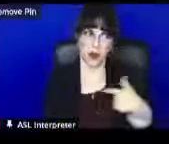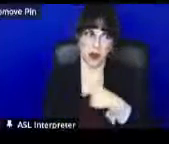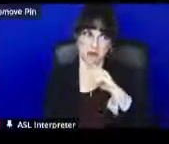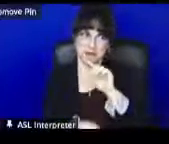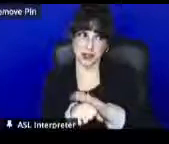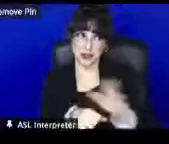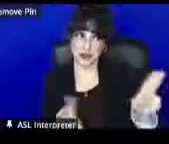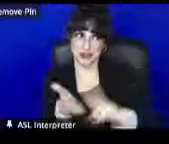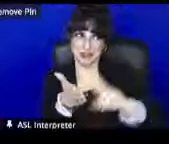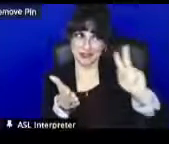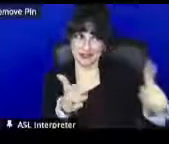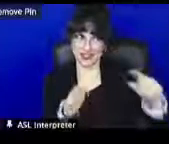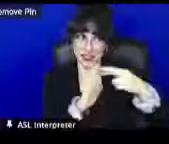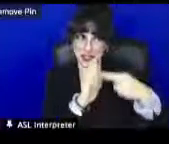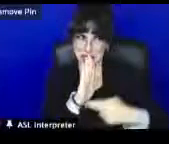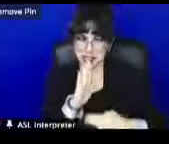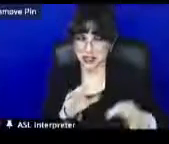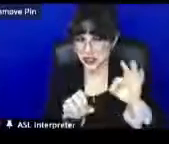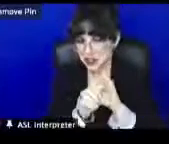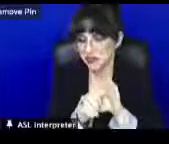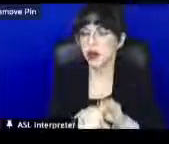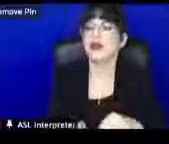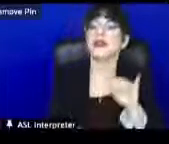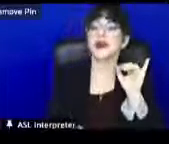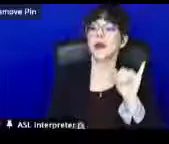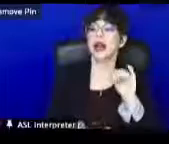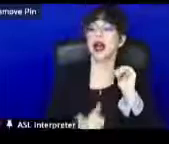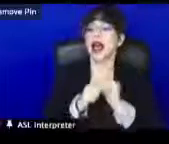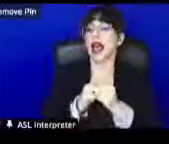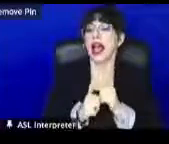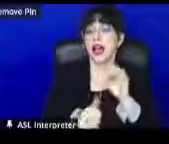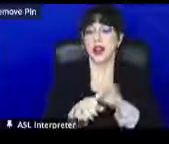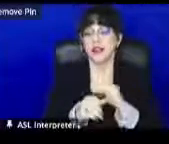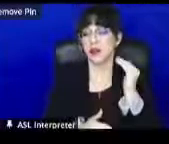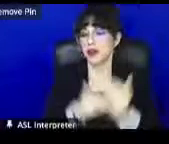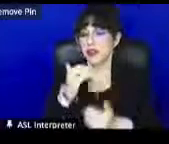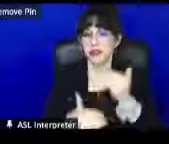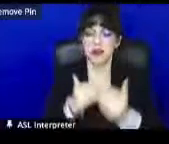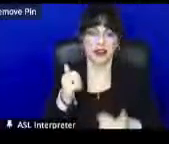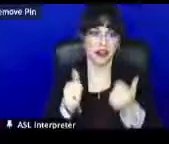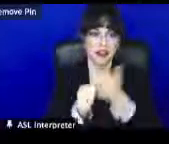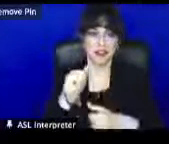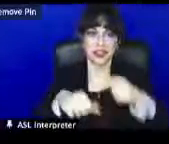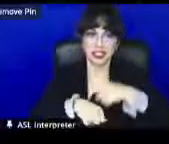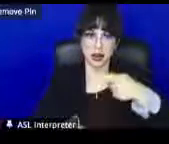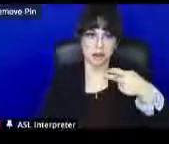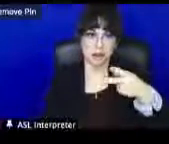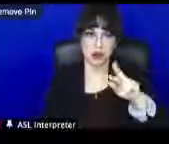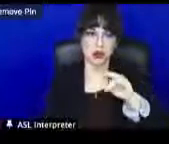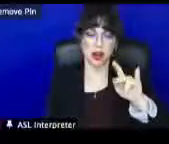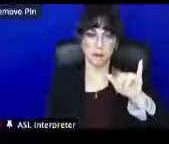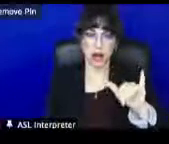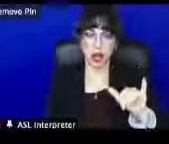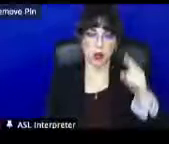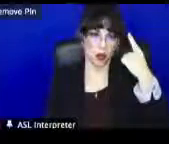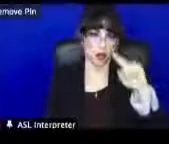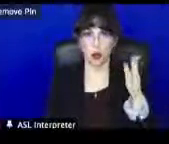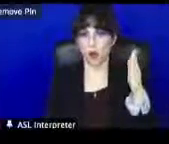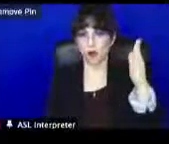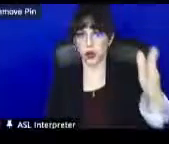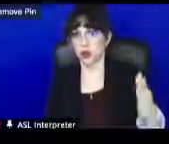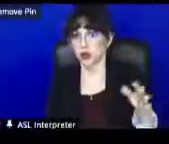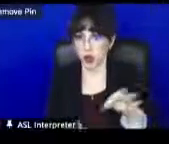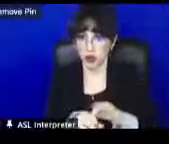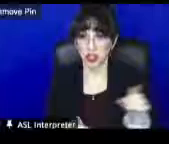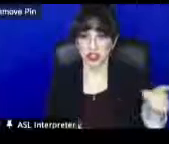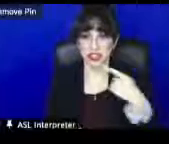vote. So this is how the voting went. Every time there was a primary or a major election, she would be like, "Hey, Lise,"